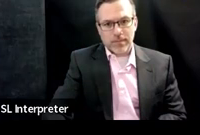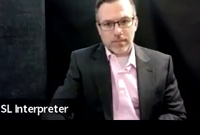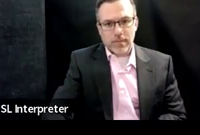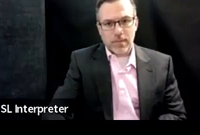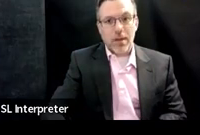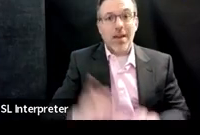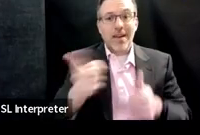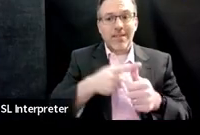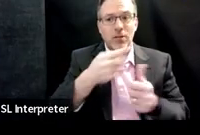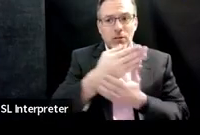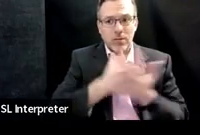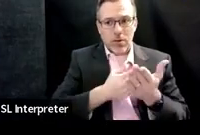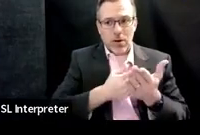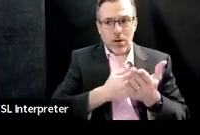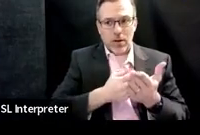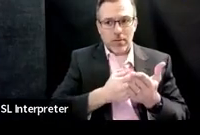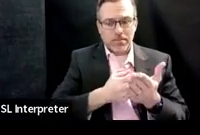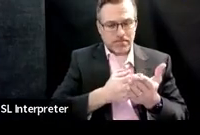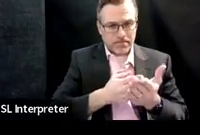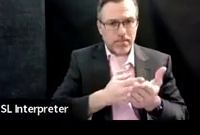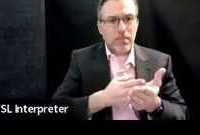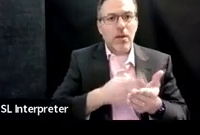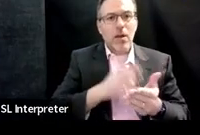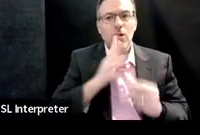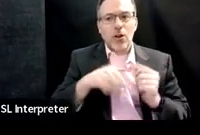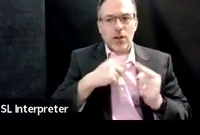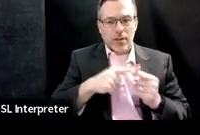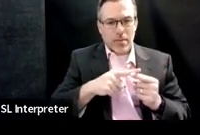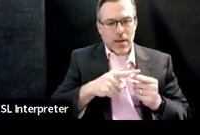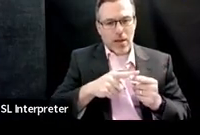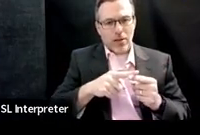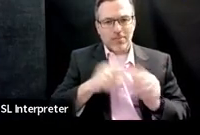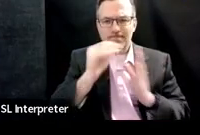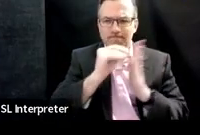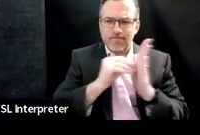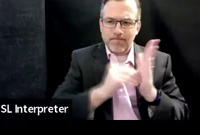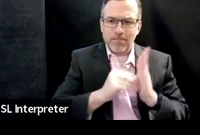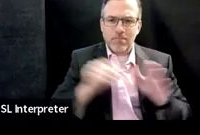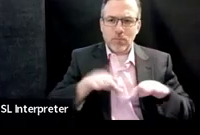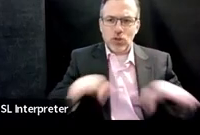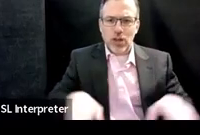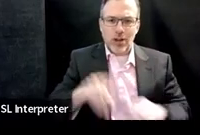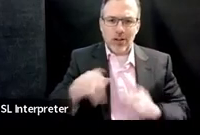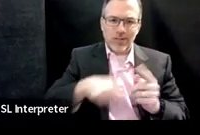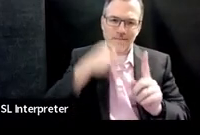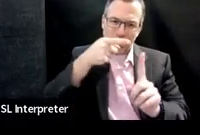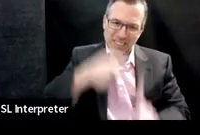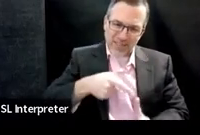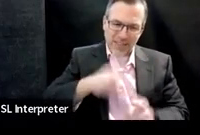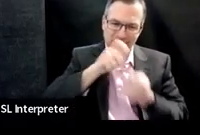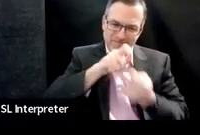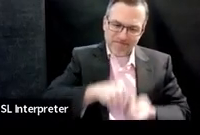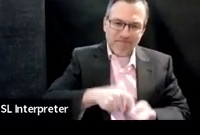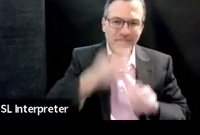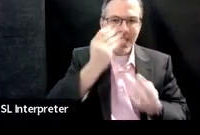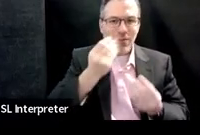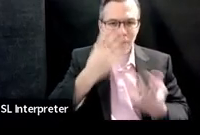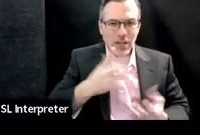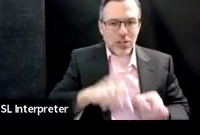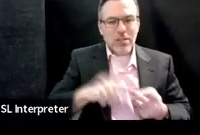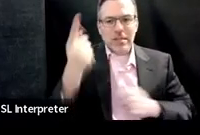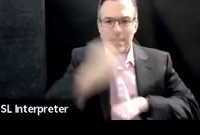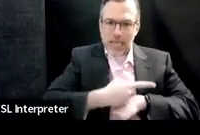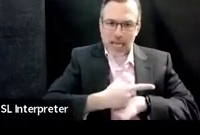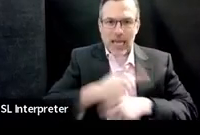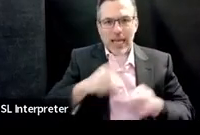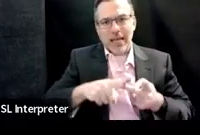notice is really about documenting that child-specific information. It's also about documenting the date, time, and